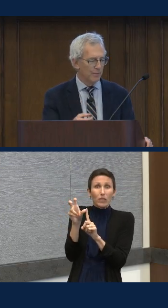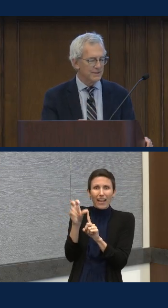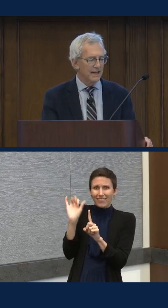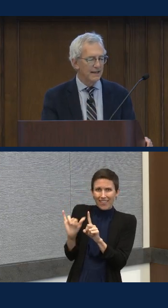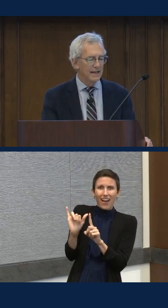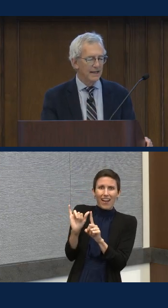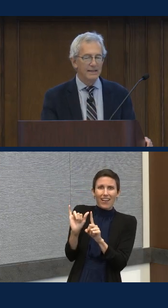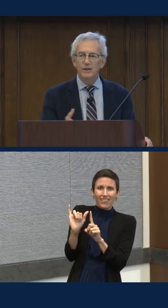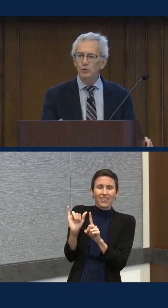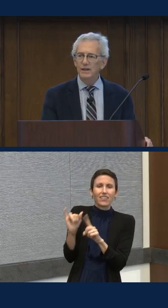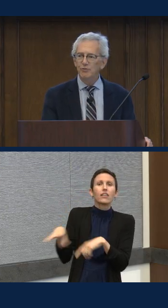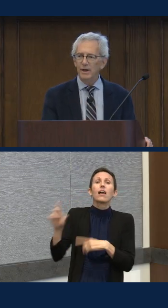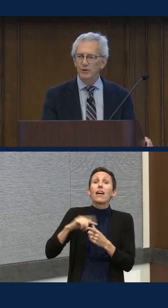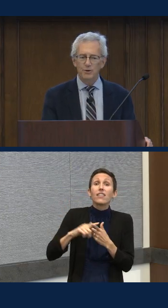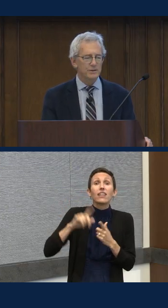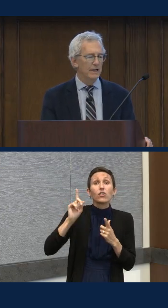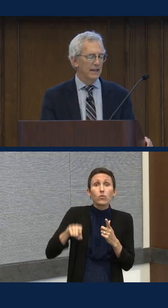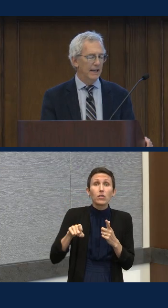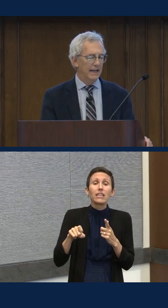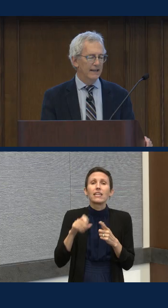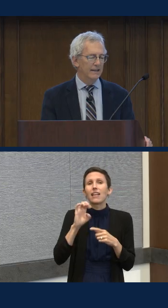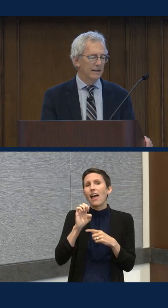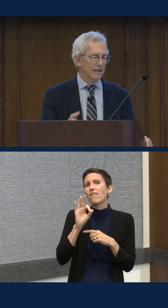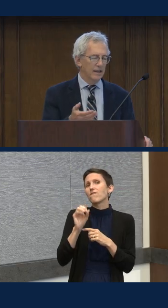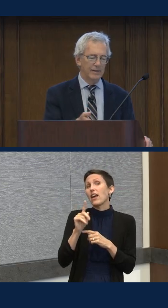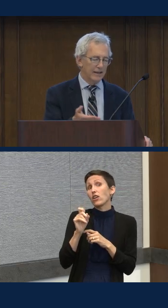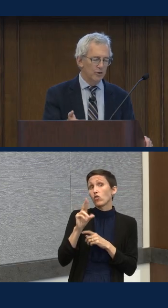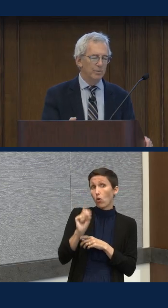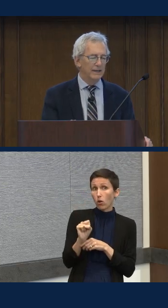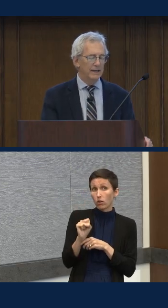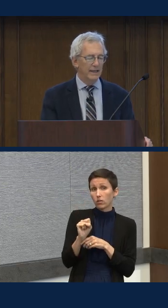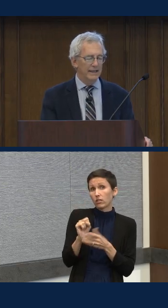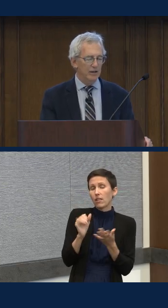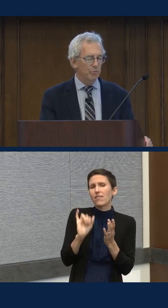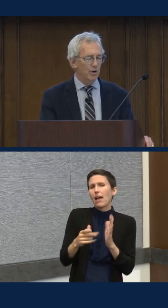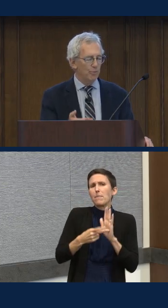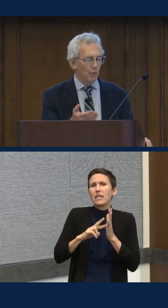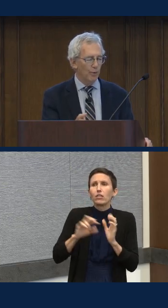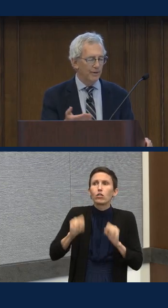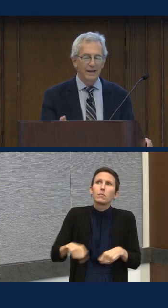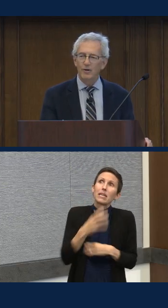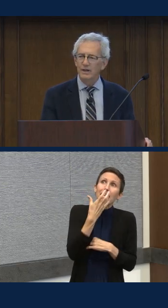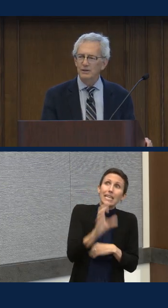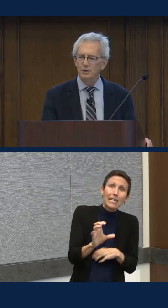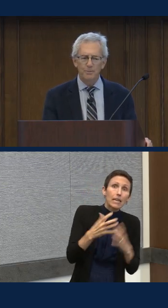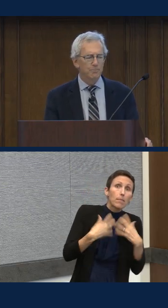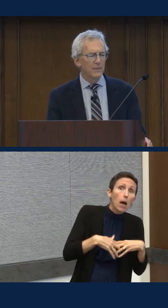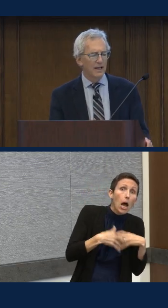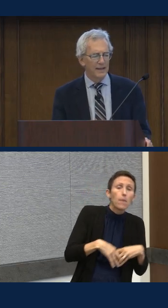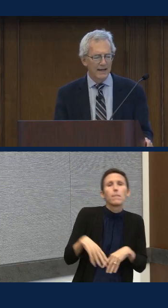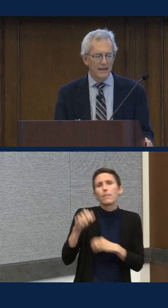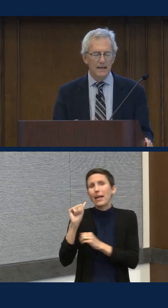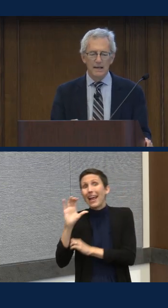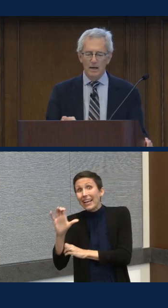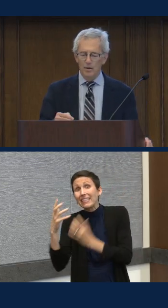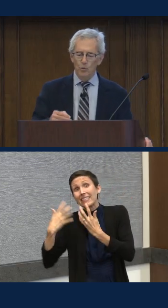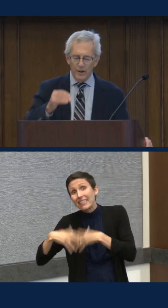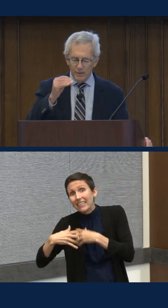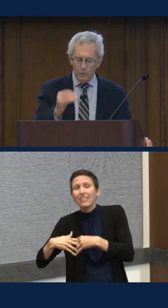the thermostat, and then you need effectors. And that could be a heat pump or an air conditioner